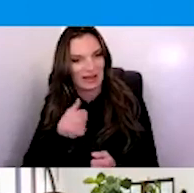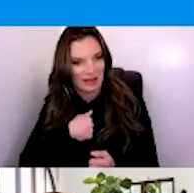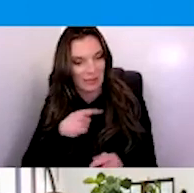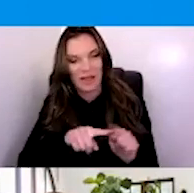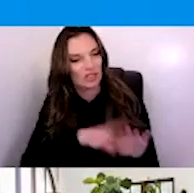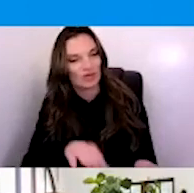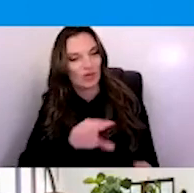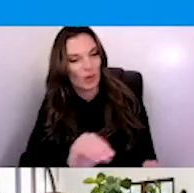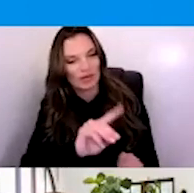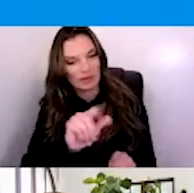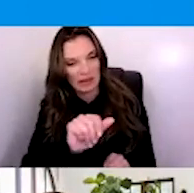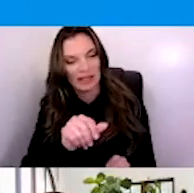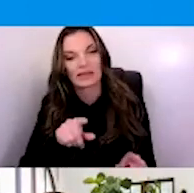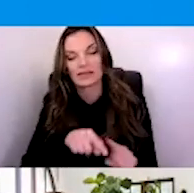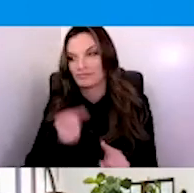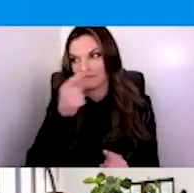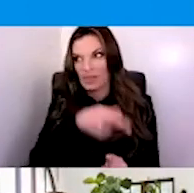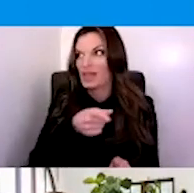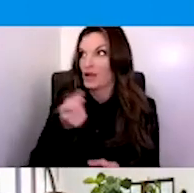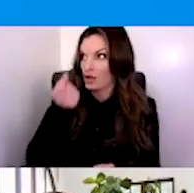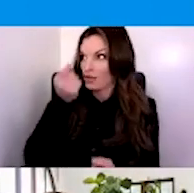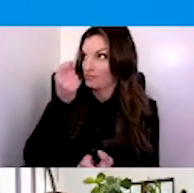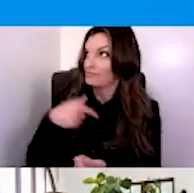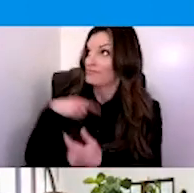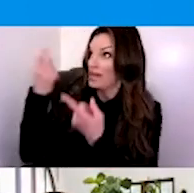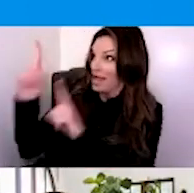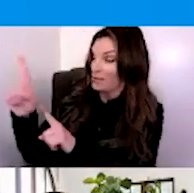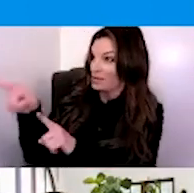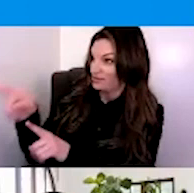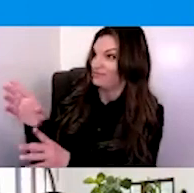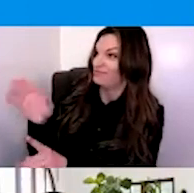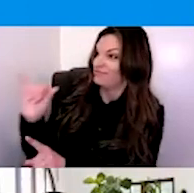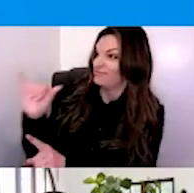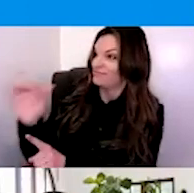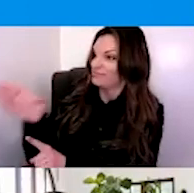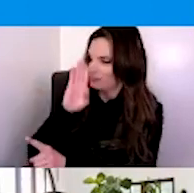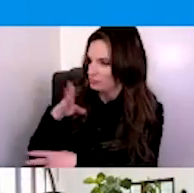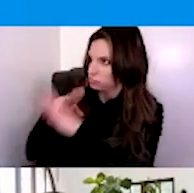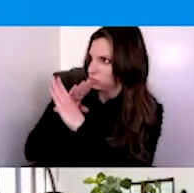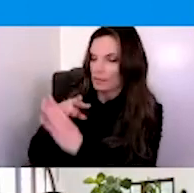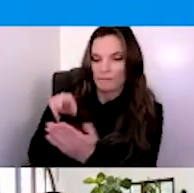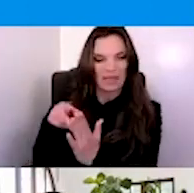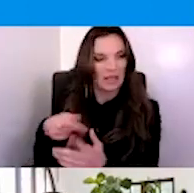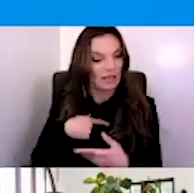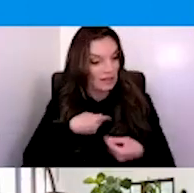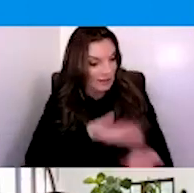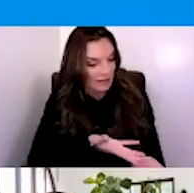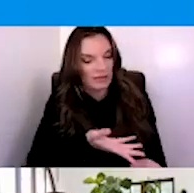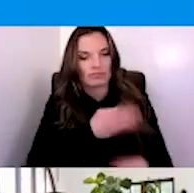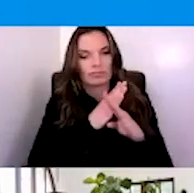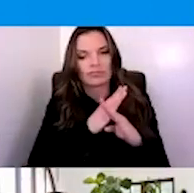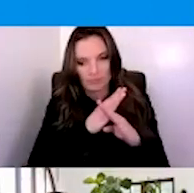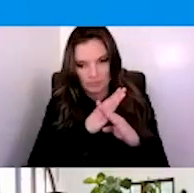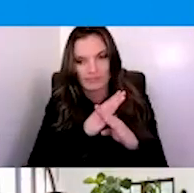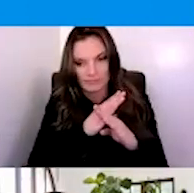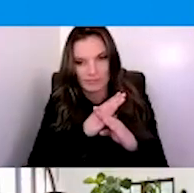they are kind of experiencing the direct trickle down effect of ableism because their parents have disabilities. And more importantly, they're